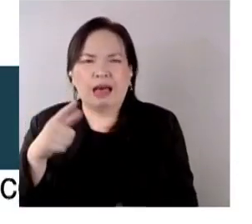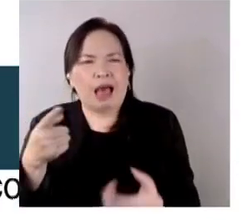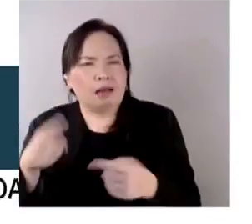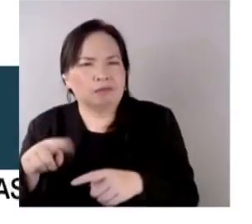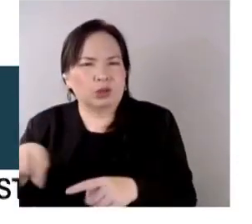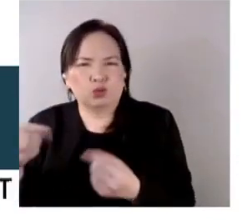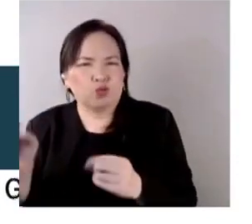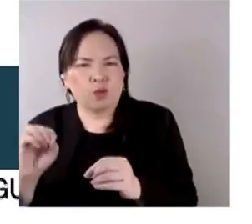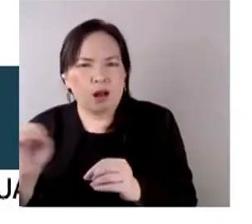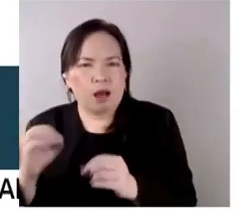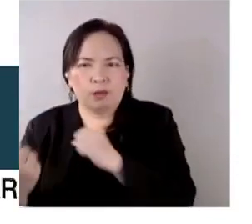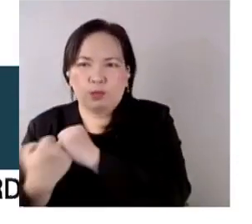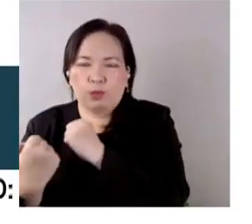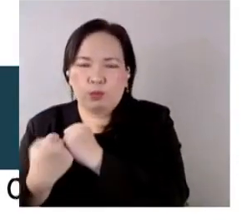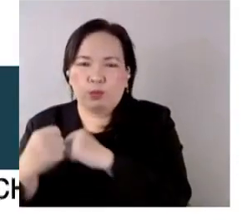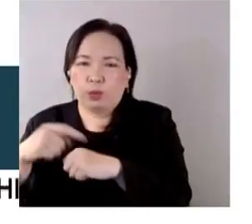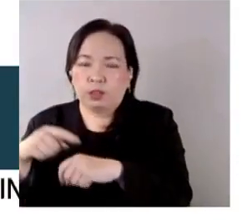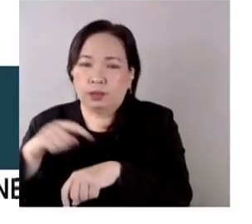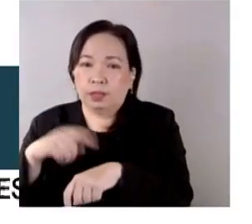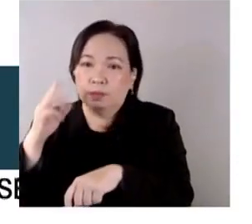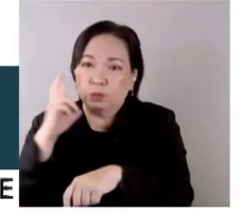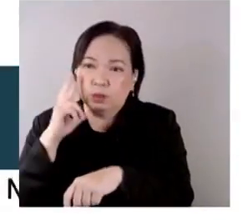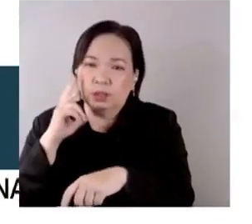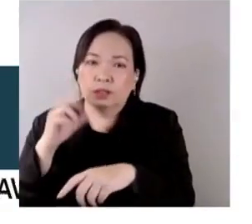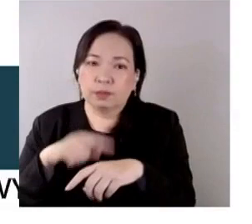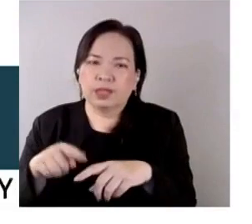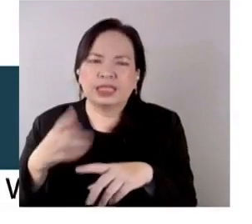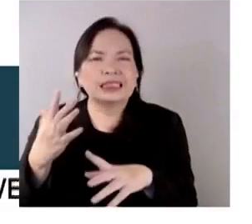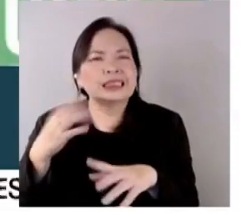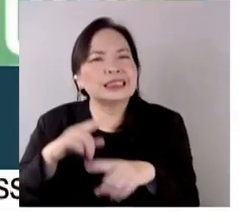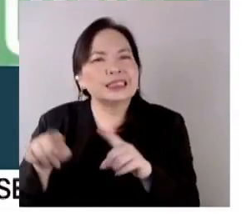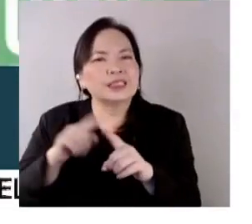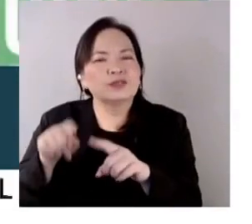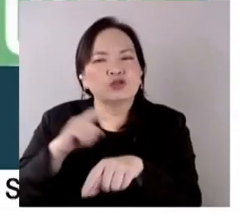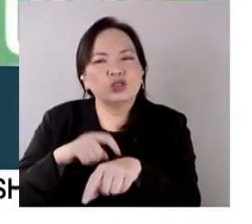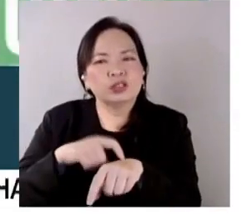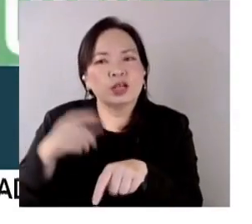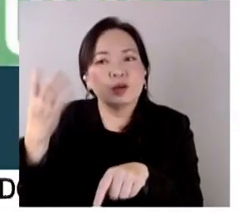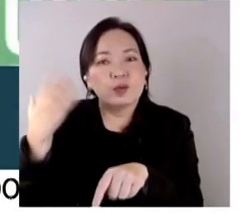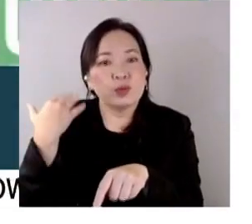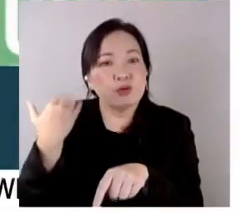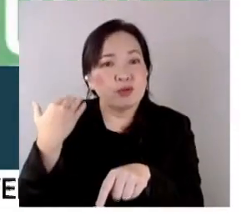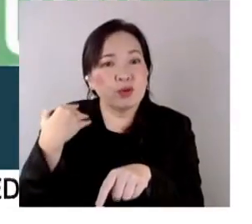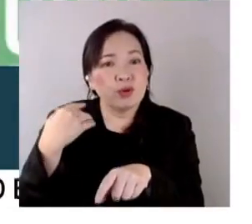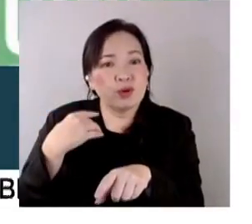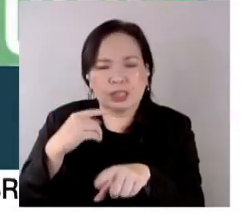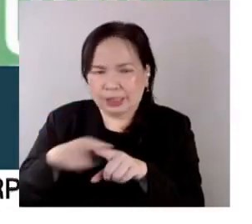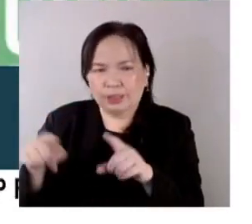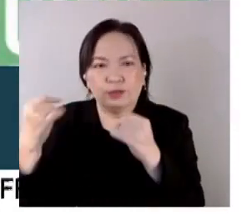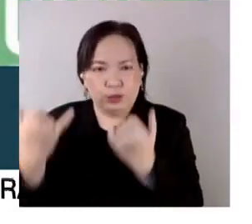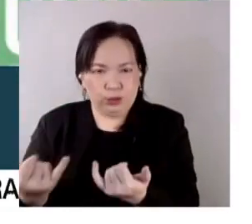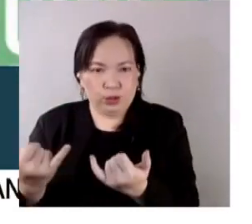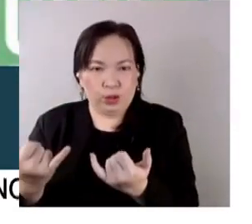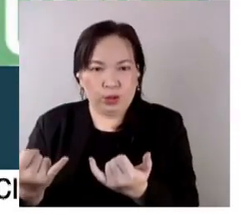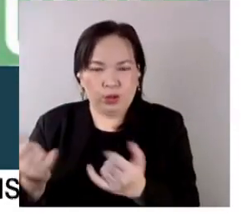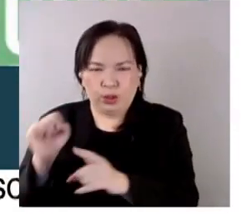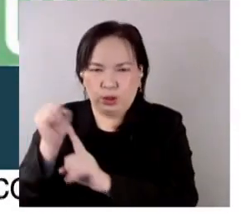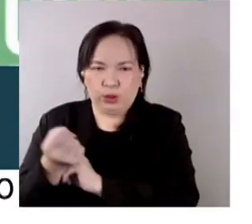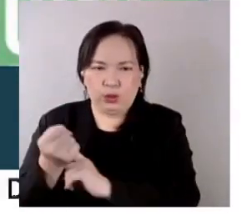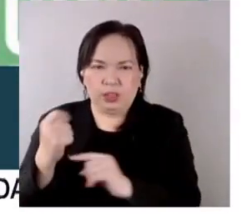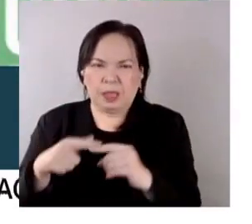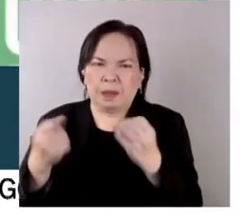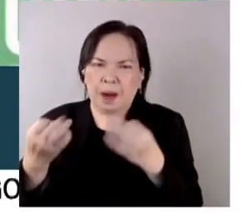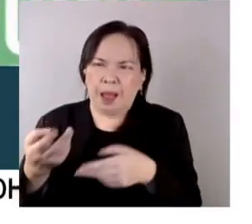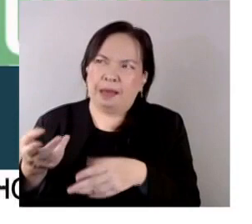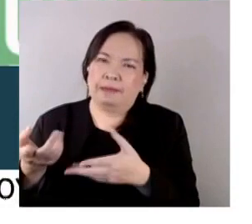yes. But of course, the condition in the last 6 years is totally different right now. Mm. A lot of things have happened, of course,